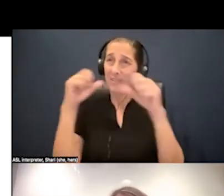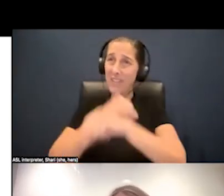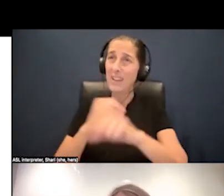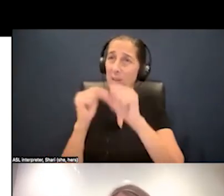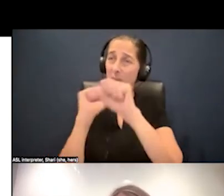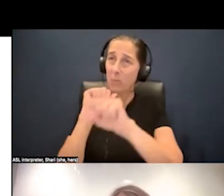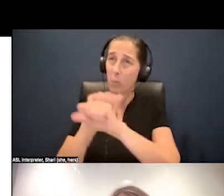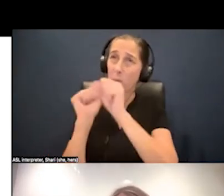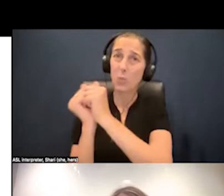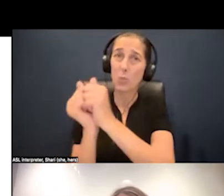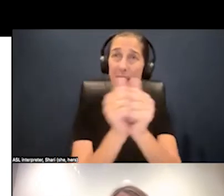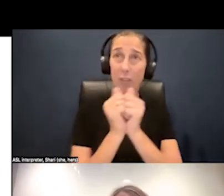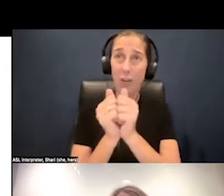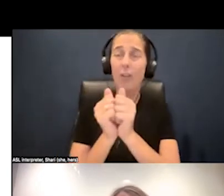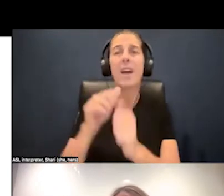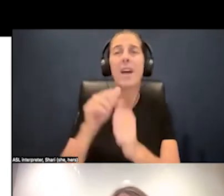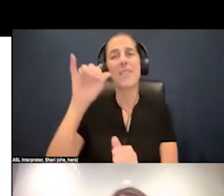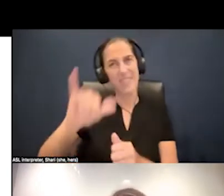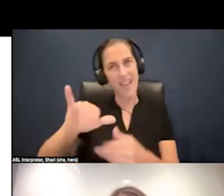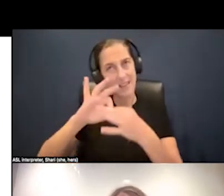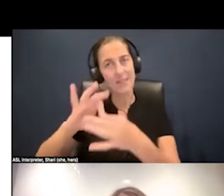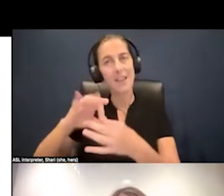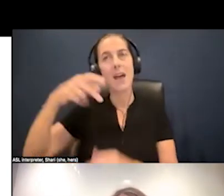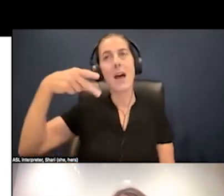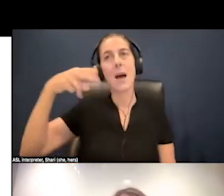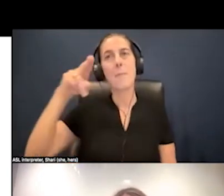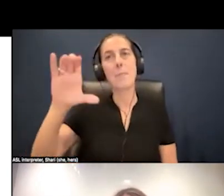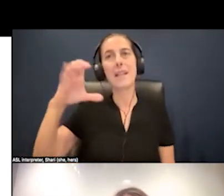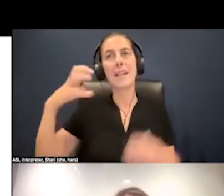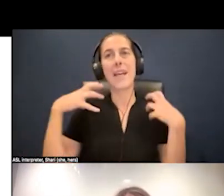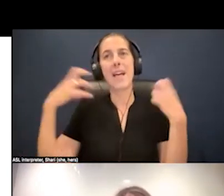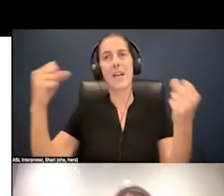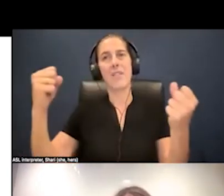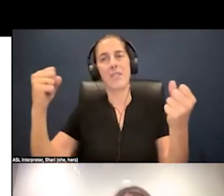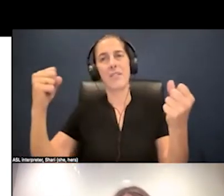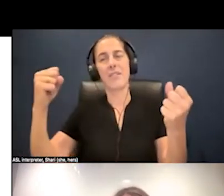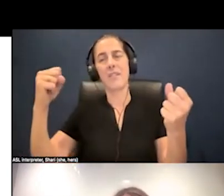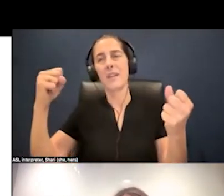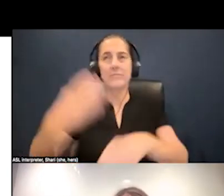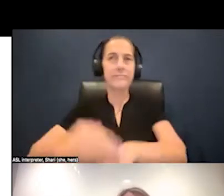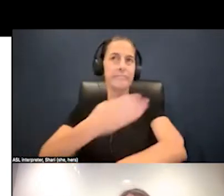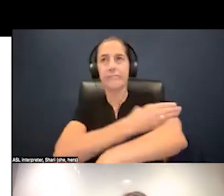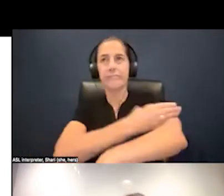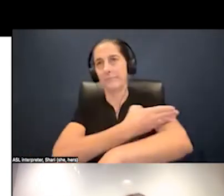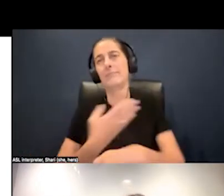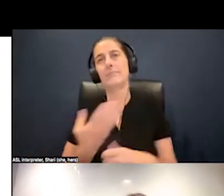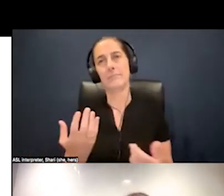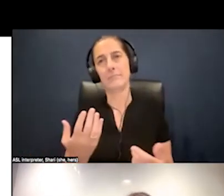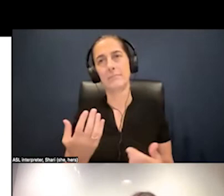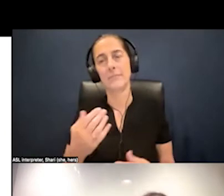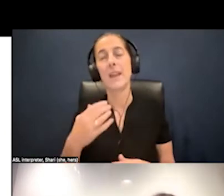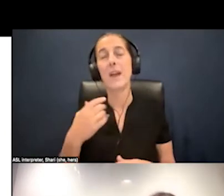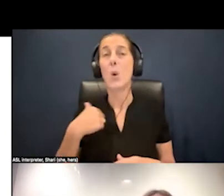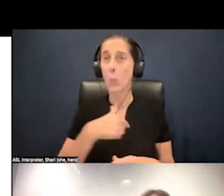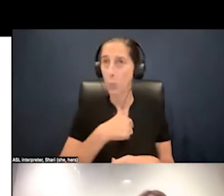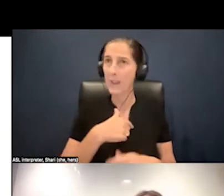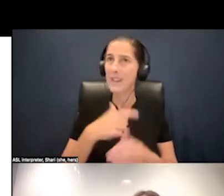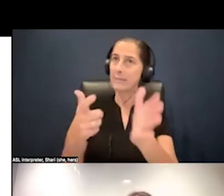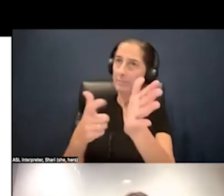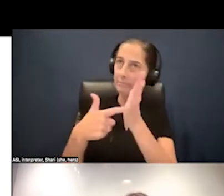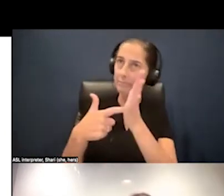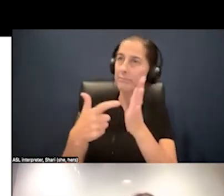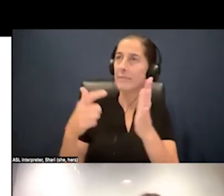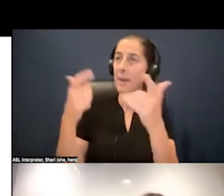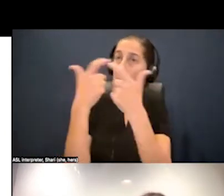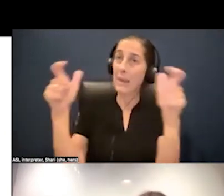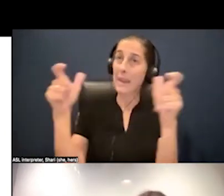health intervention. And so we should expect these larger organizations to show up. And that means devoting resources,